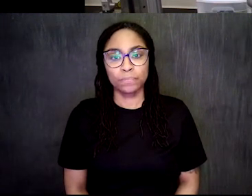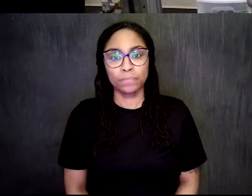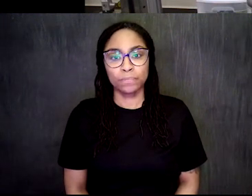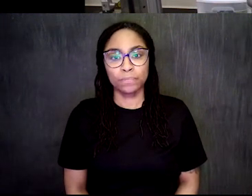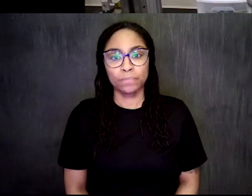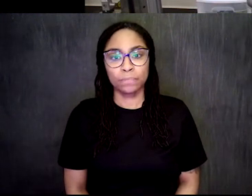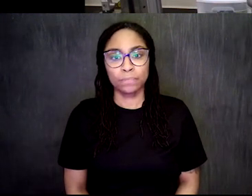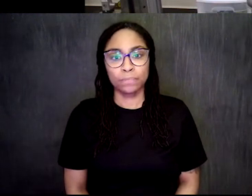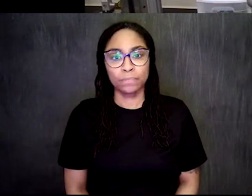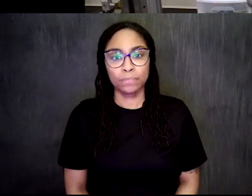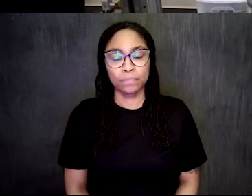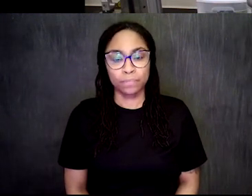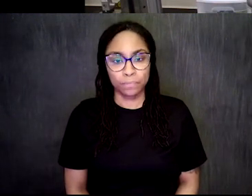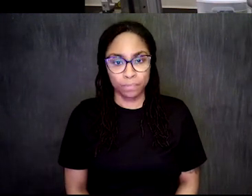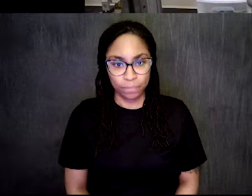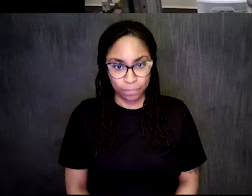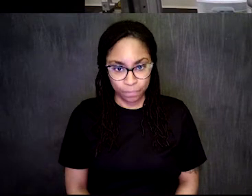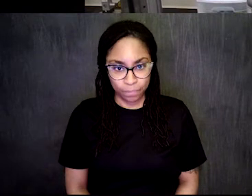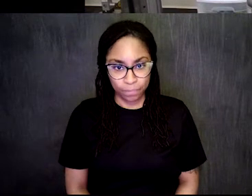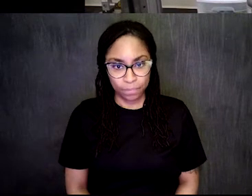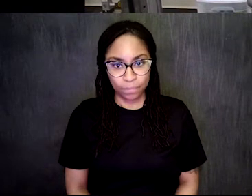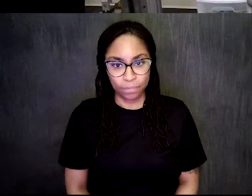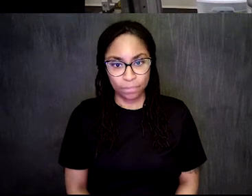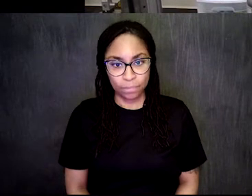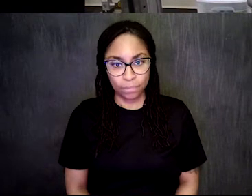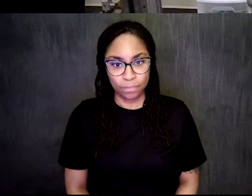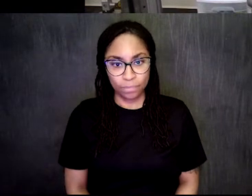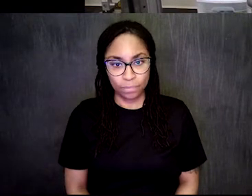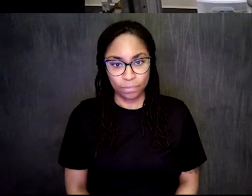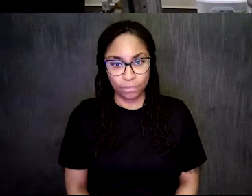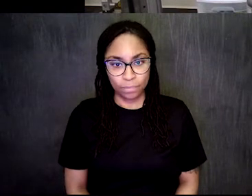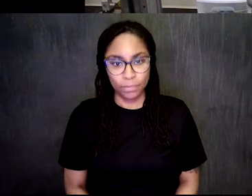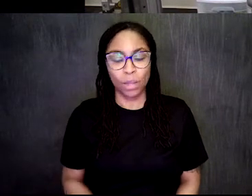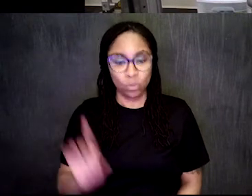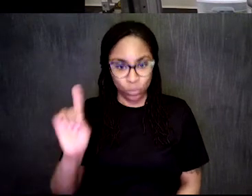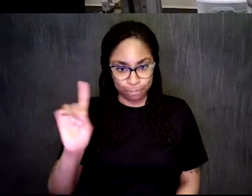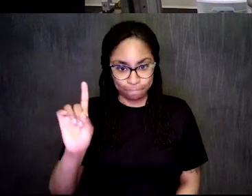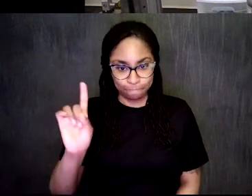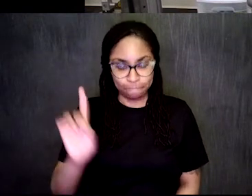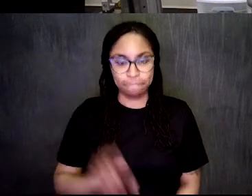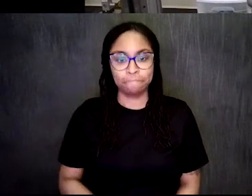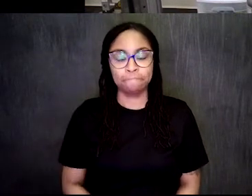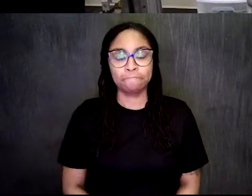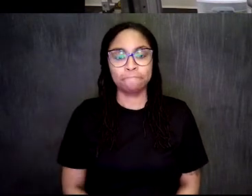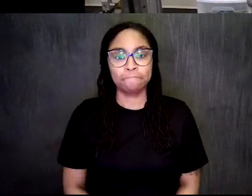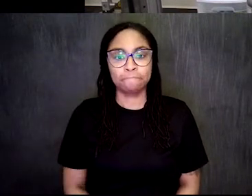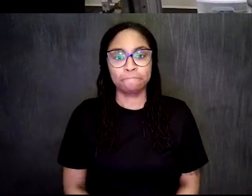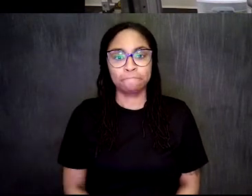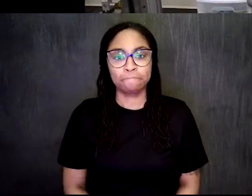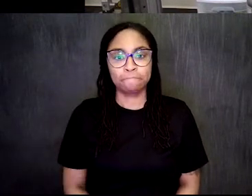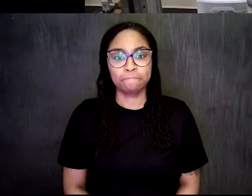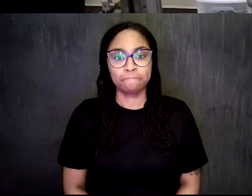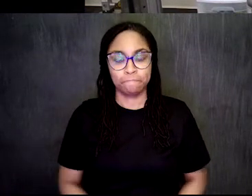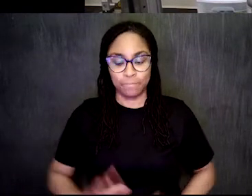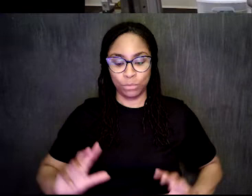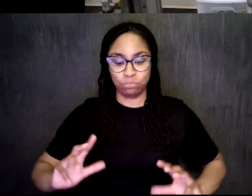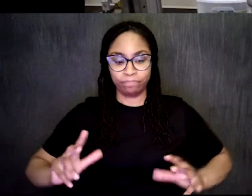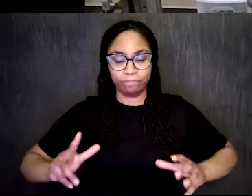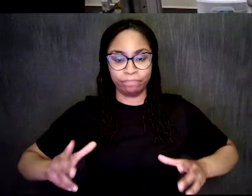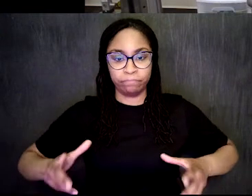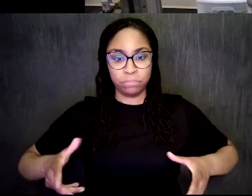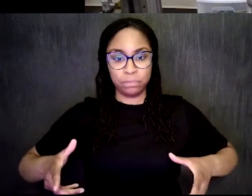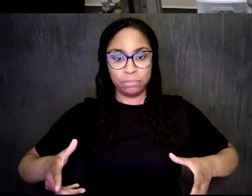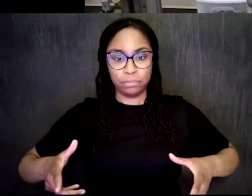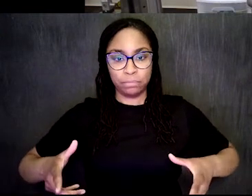take the lower back up, and back. Push the low back down. 1. Forwards, let